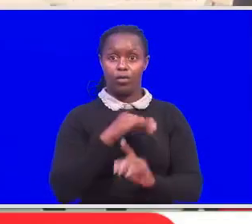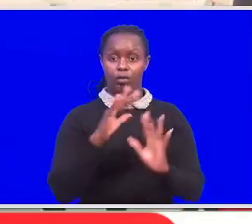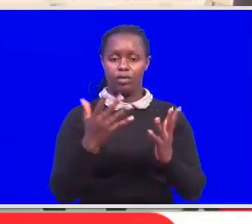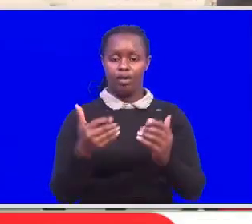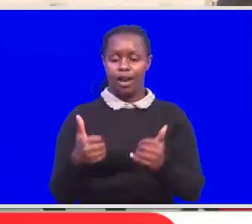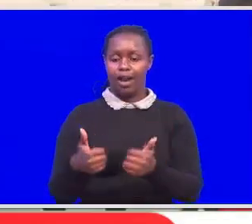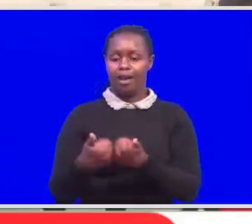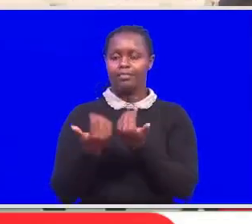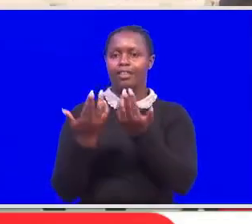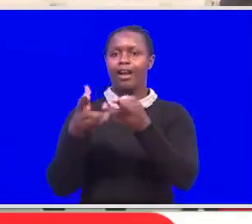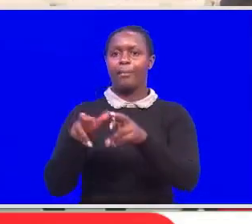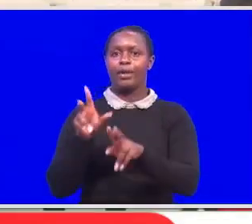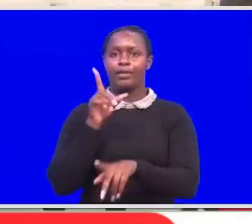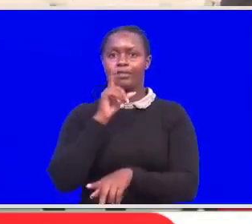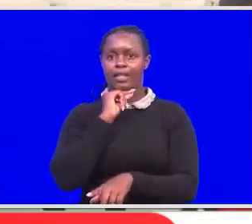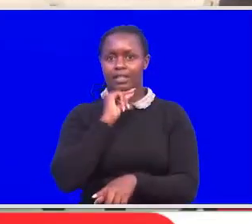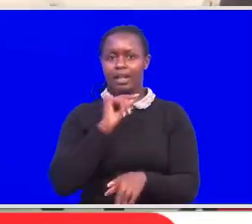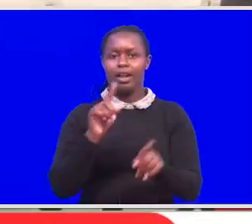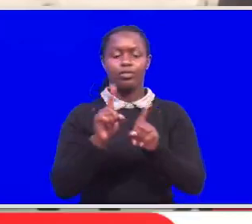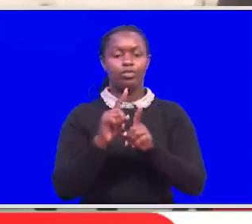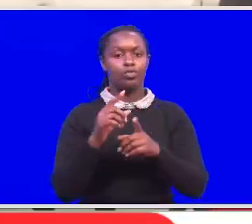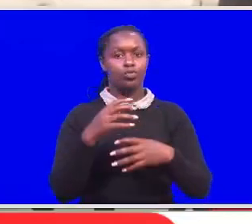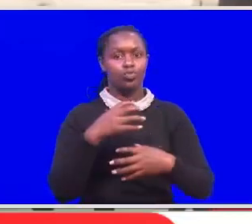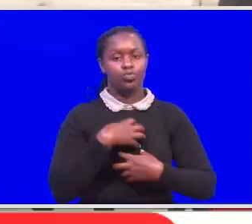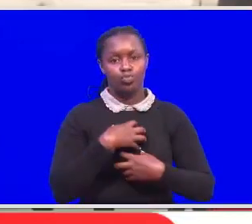accident ilifanyika. That shocked me na